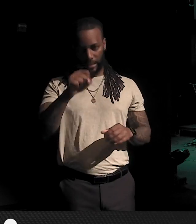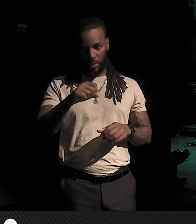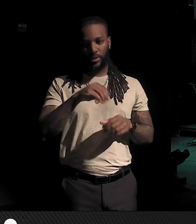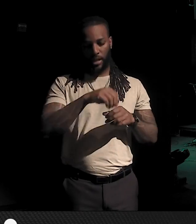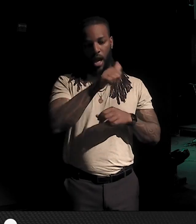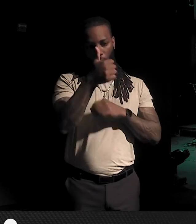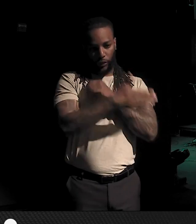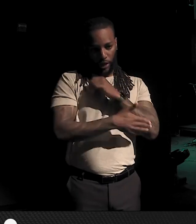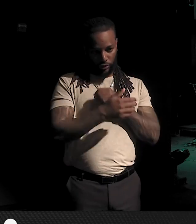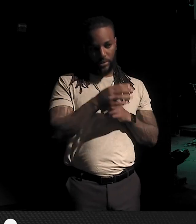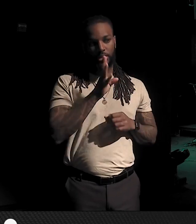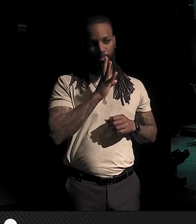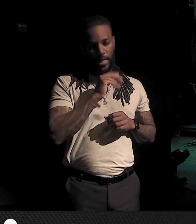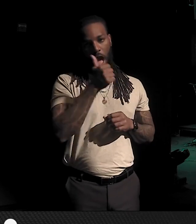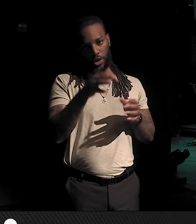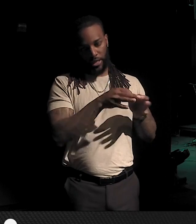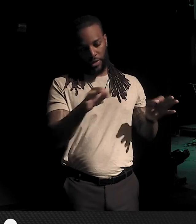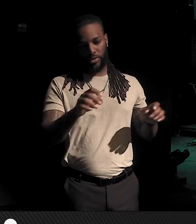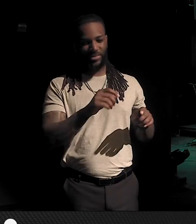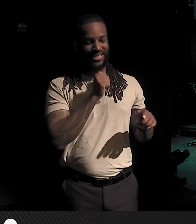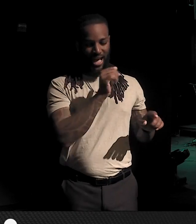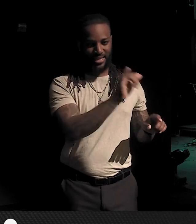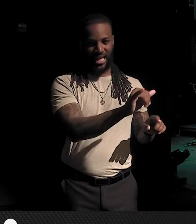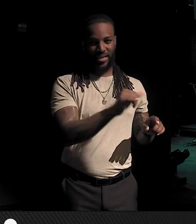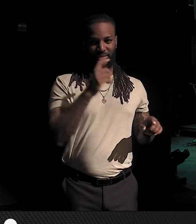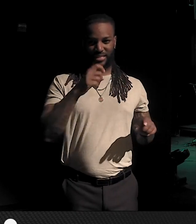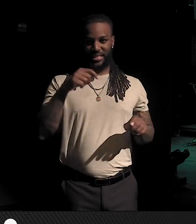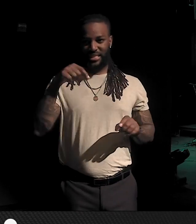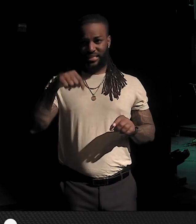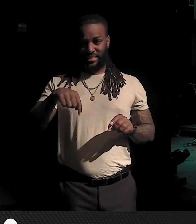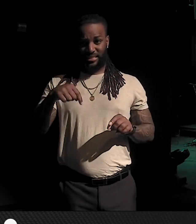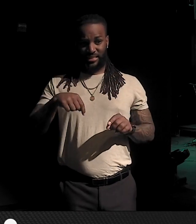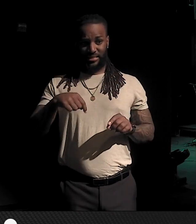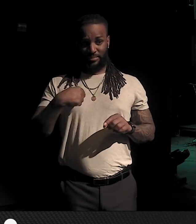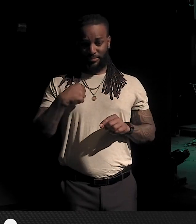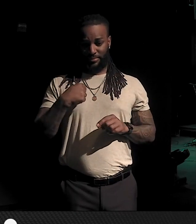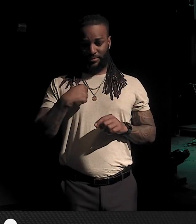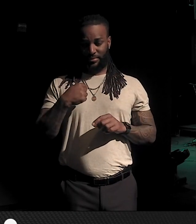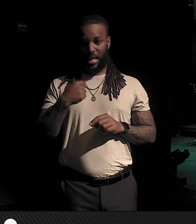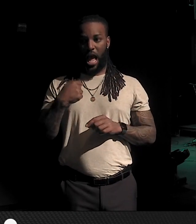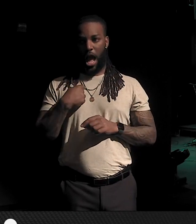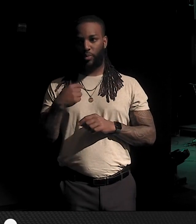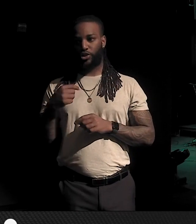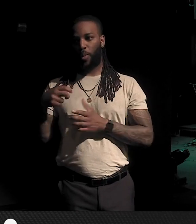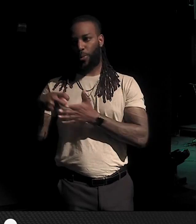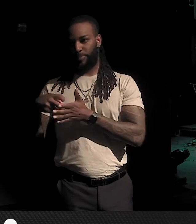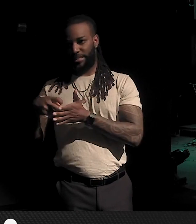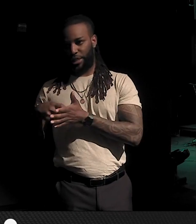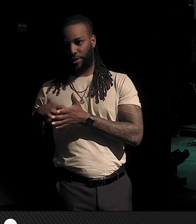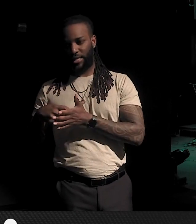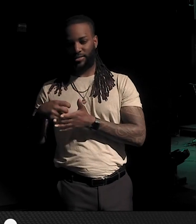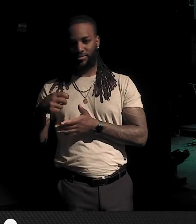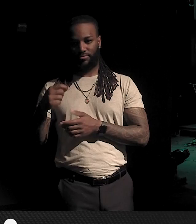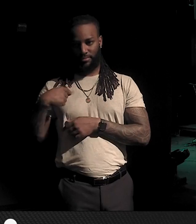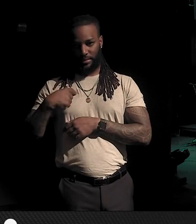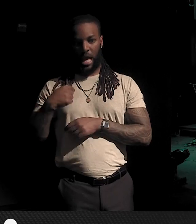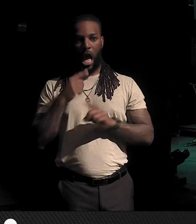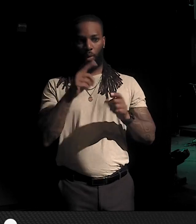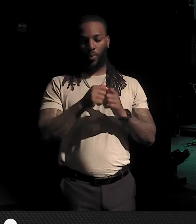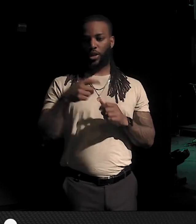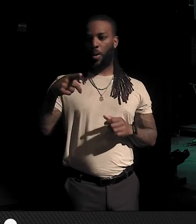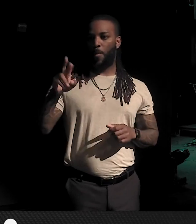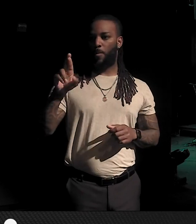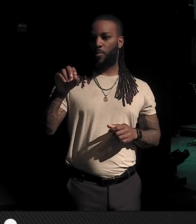where they were speaking another language. I was having culture shock because this little Presbyterian went with a whole bunch of Pentecostals. And I didn't